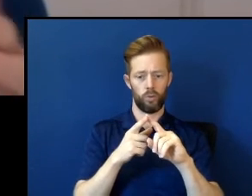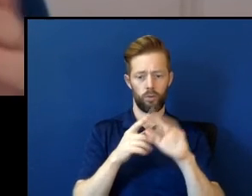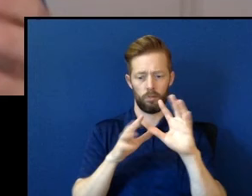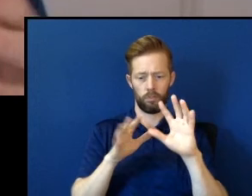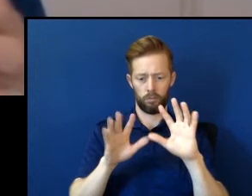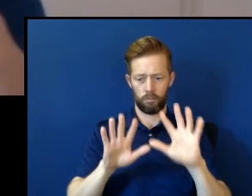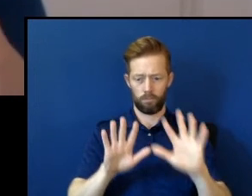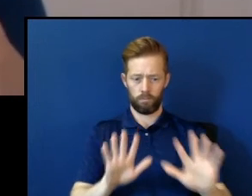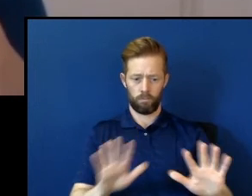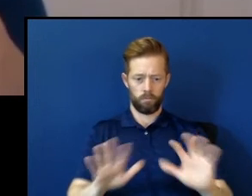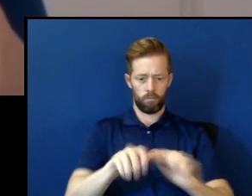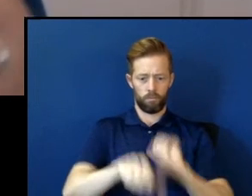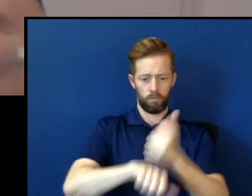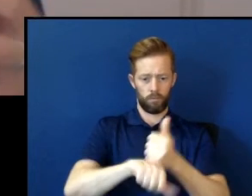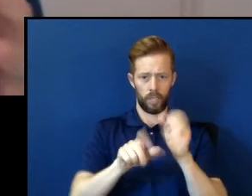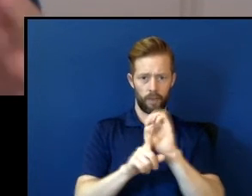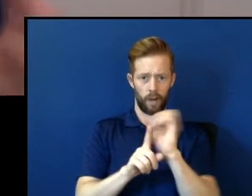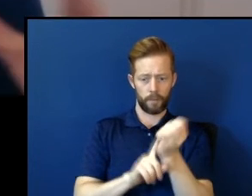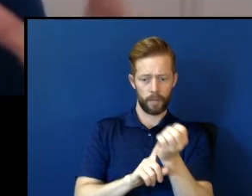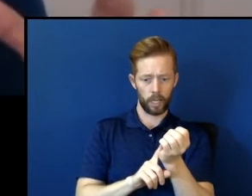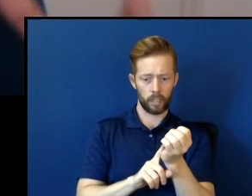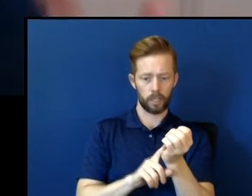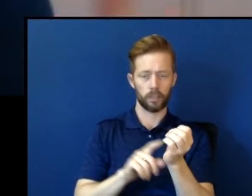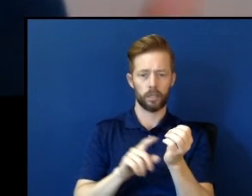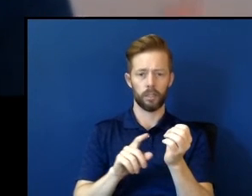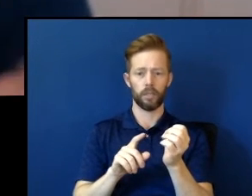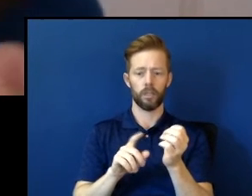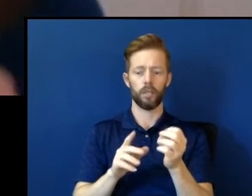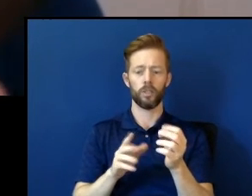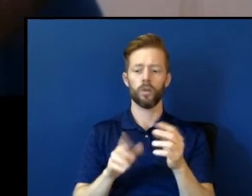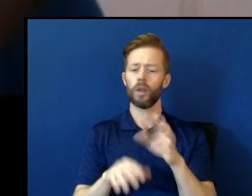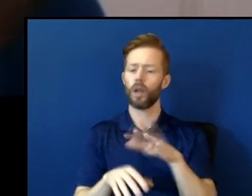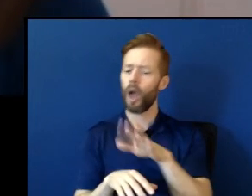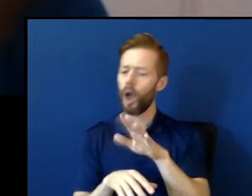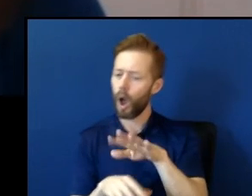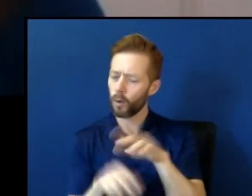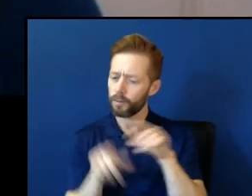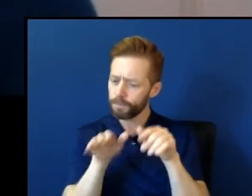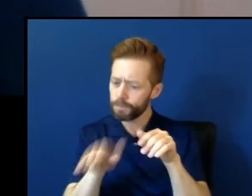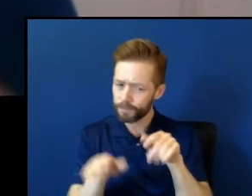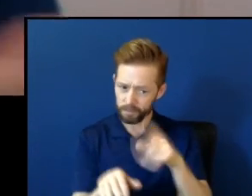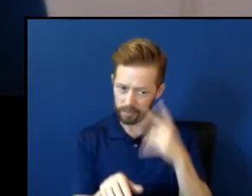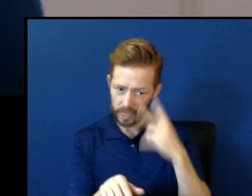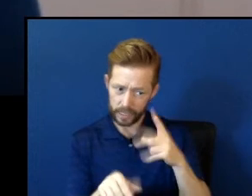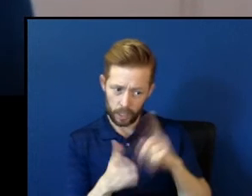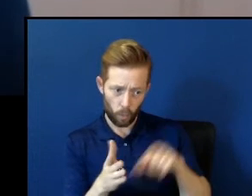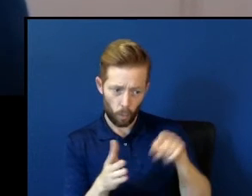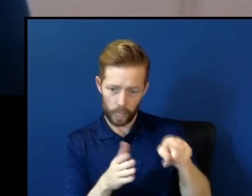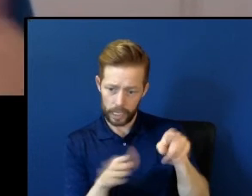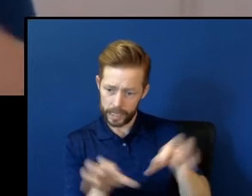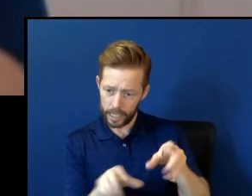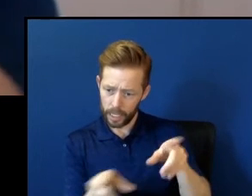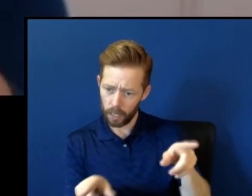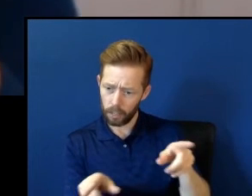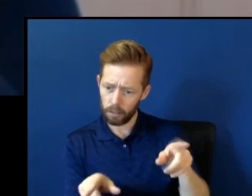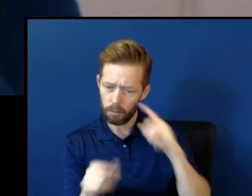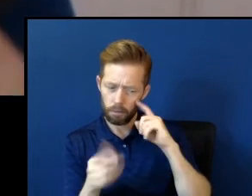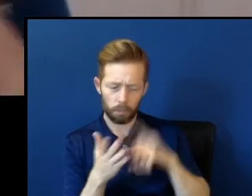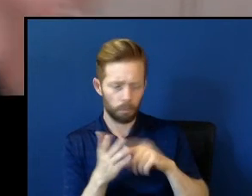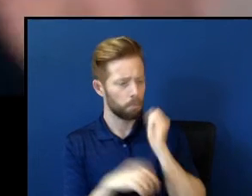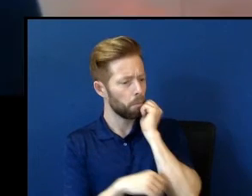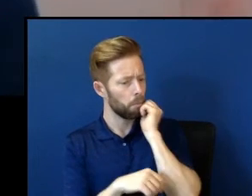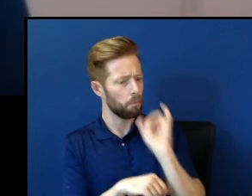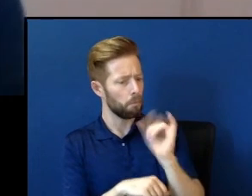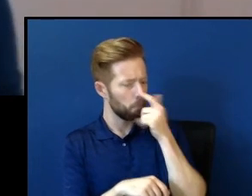set up the environment to create that collaboration. Asking a child, well, look at what Johnny did. What do you think? What would happen if